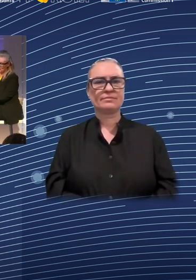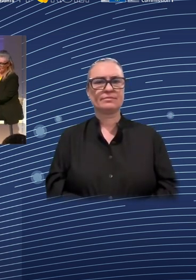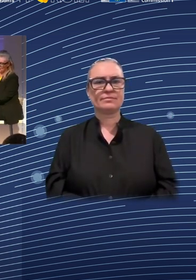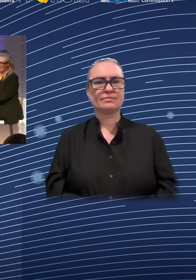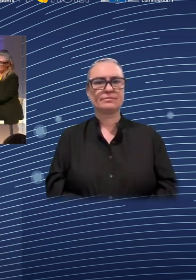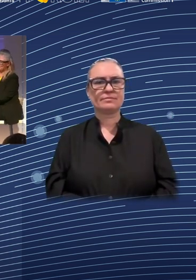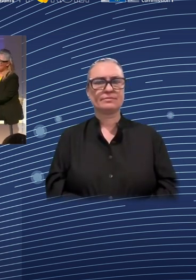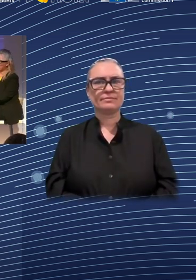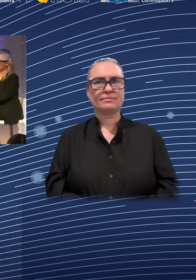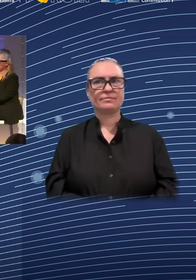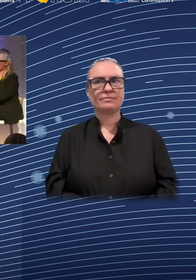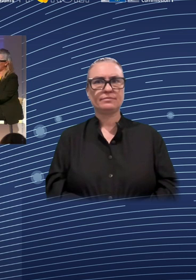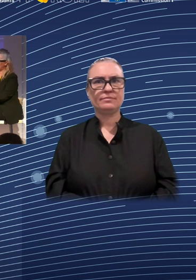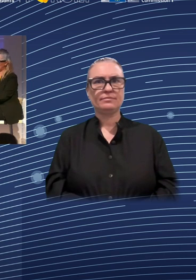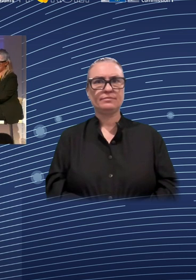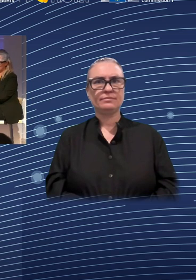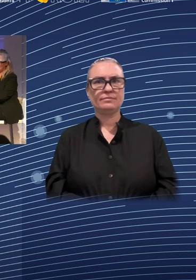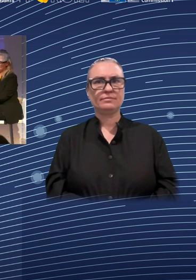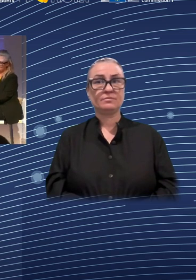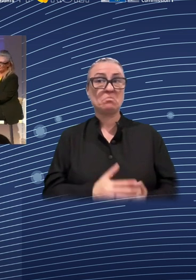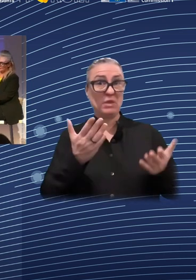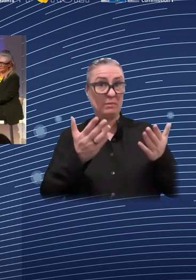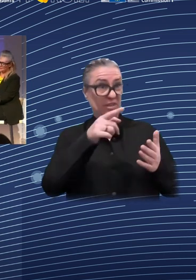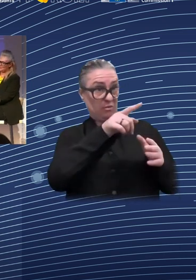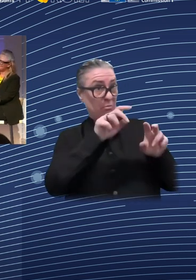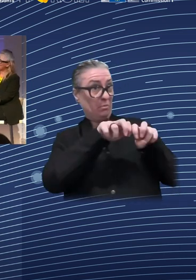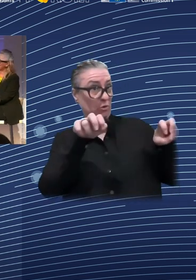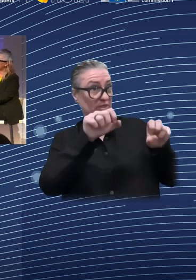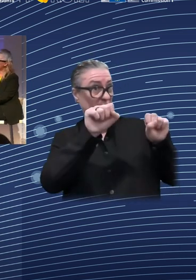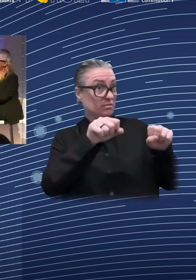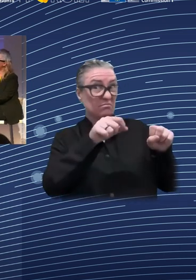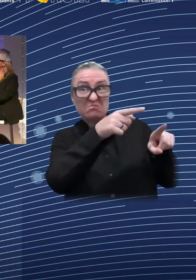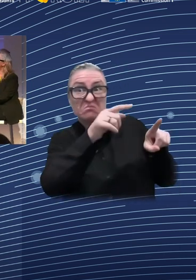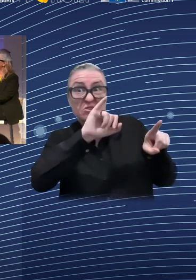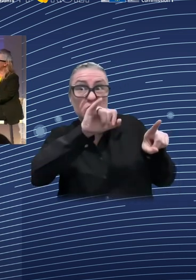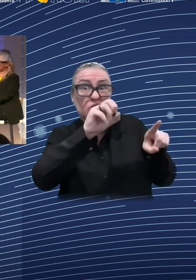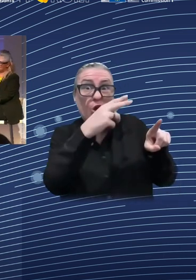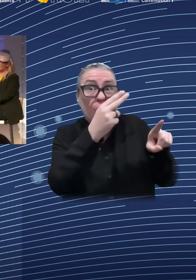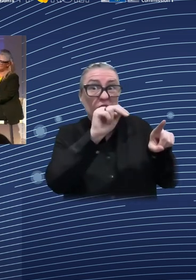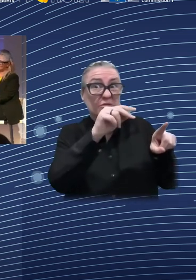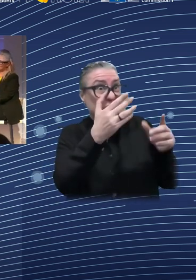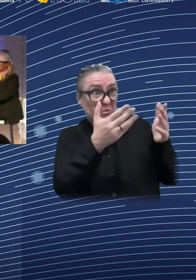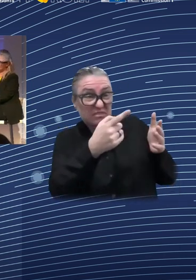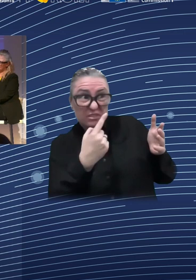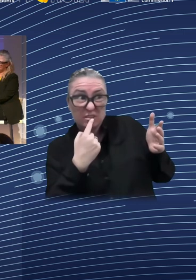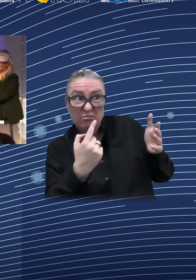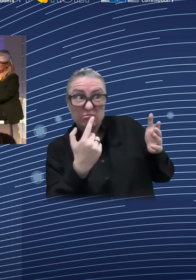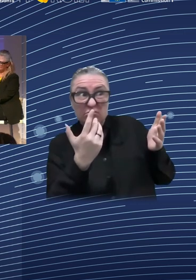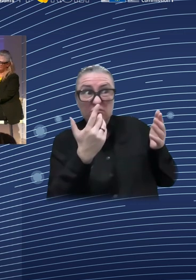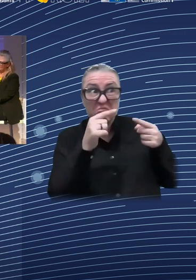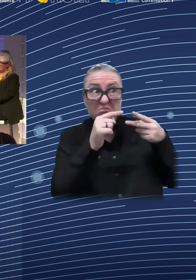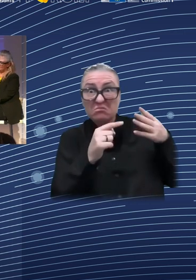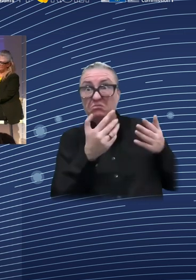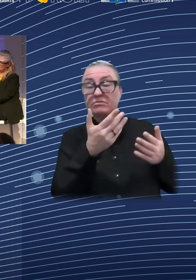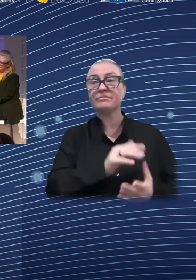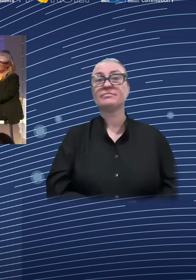you think the EU should focus to increase digital skills? I suppose, to step back and look at it from a national